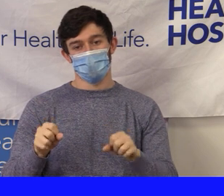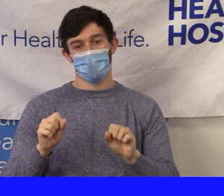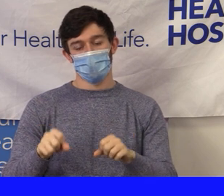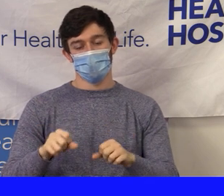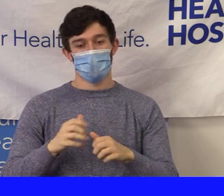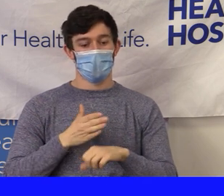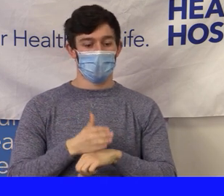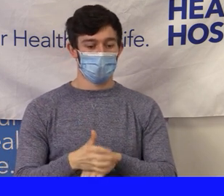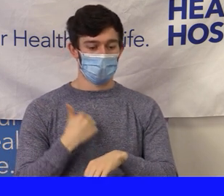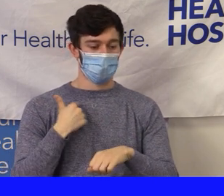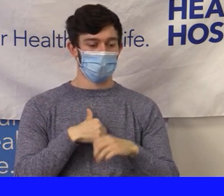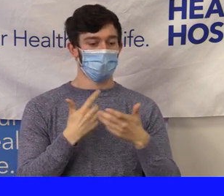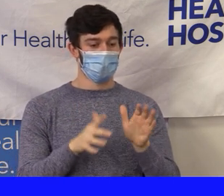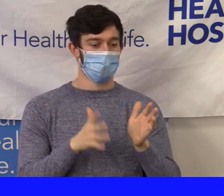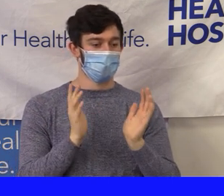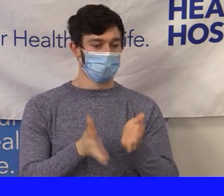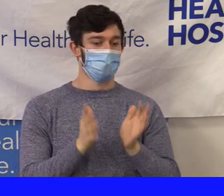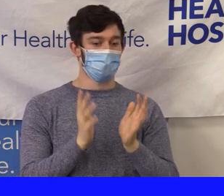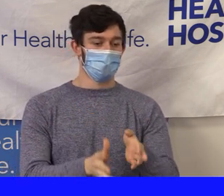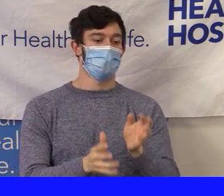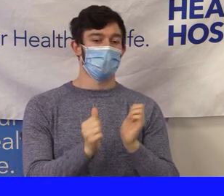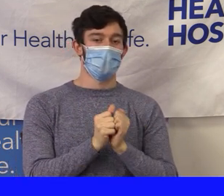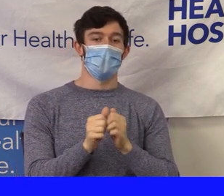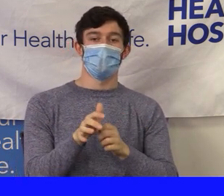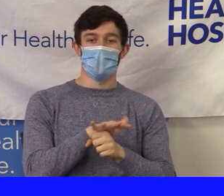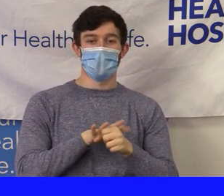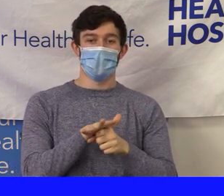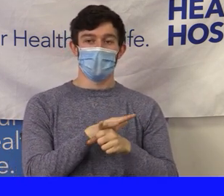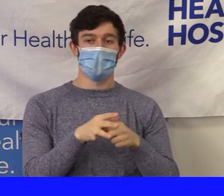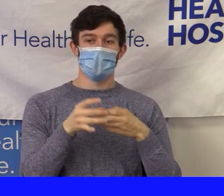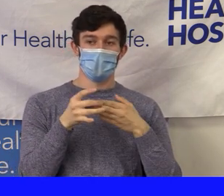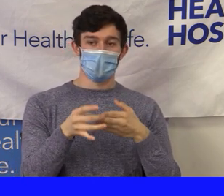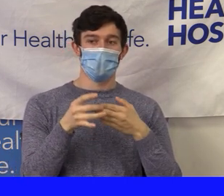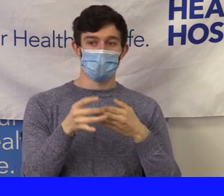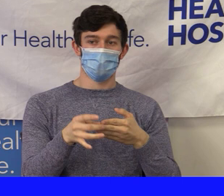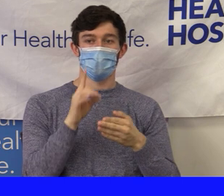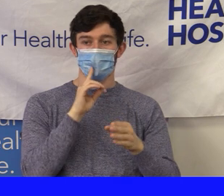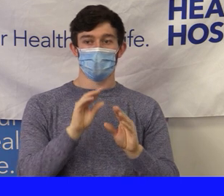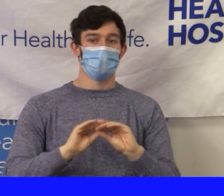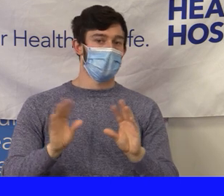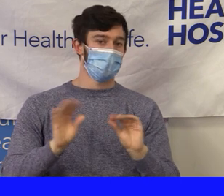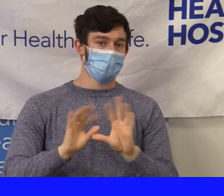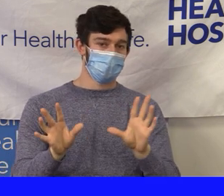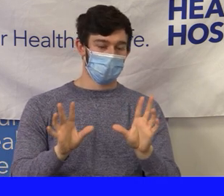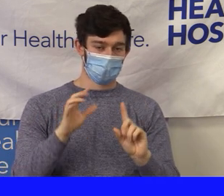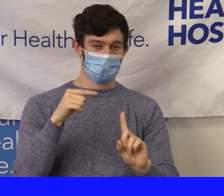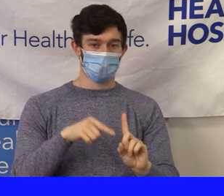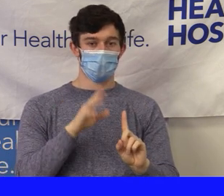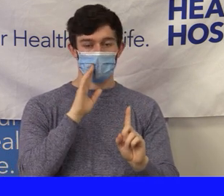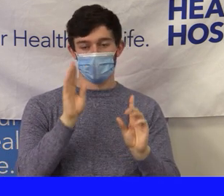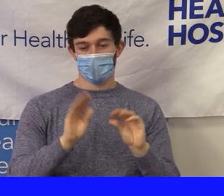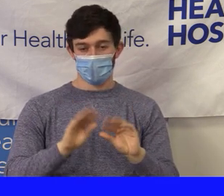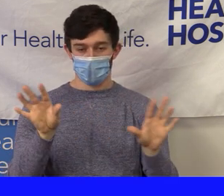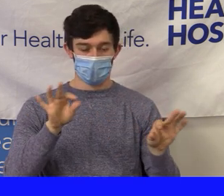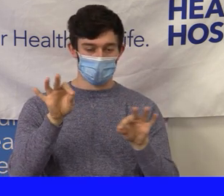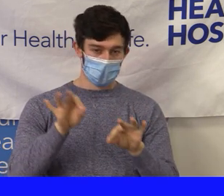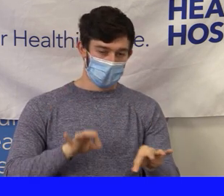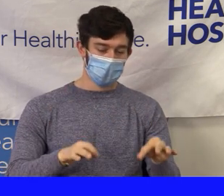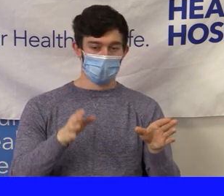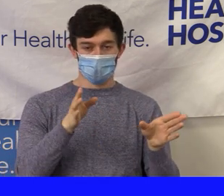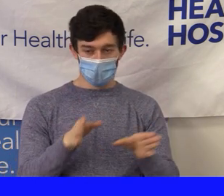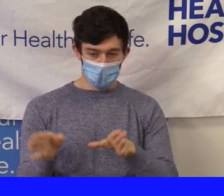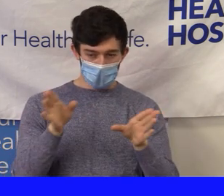following conversation with our facility leadership to assure that it spells out planning